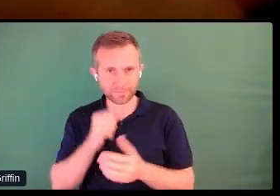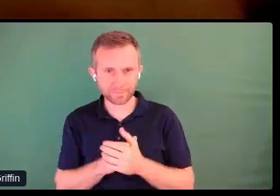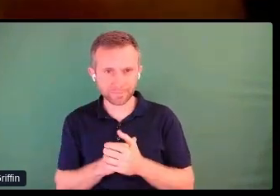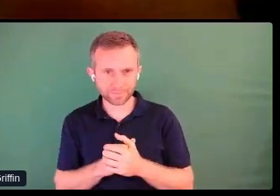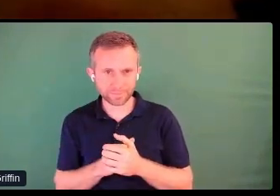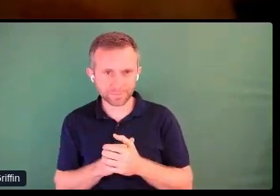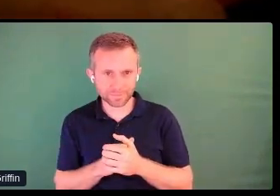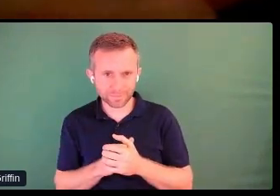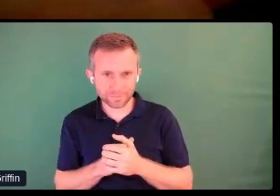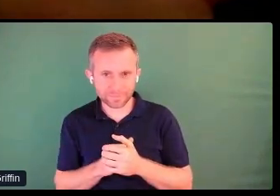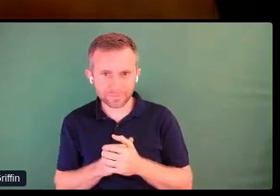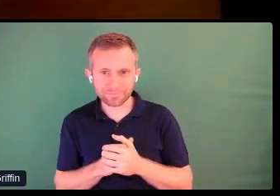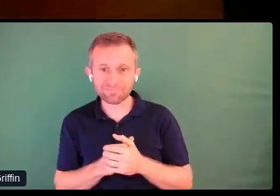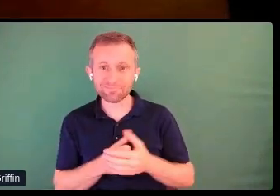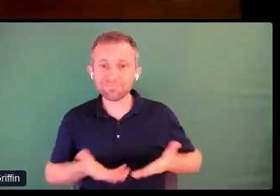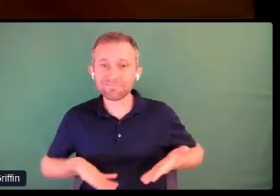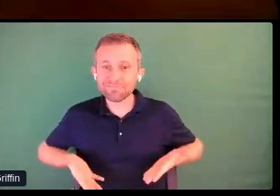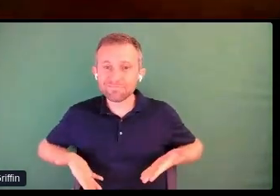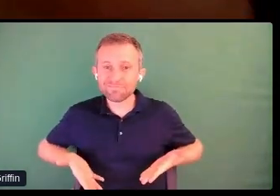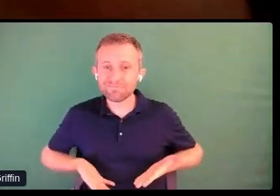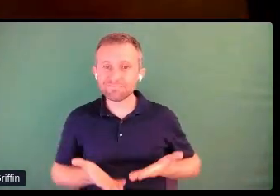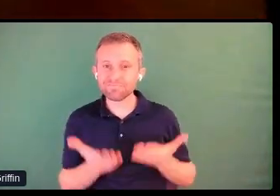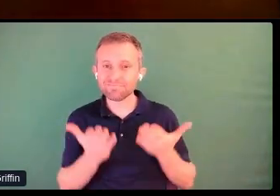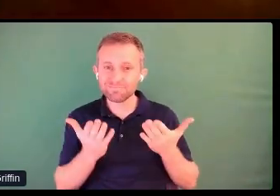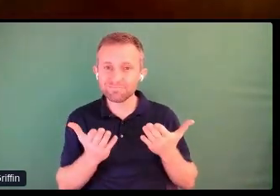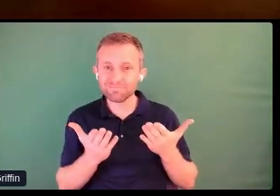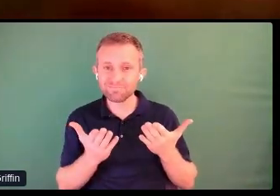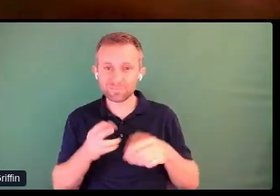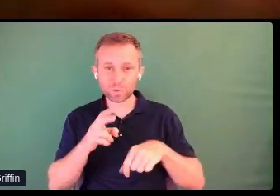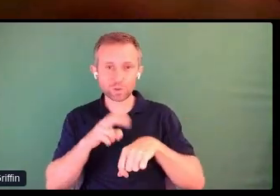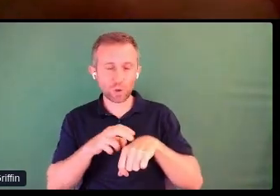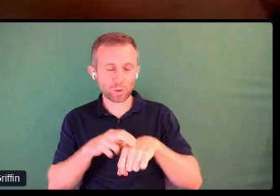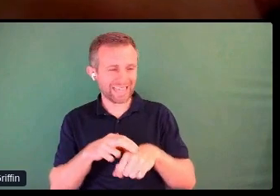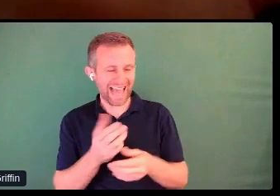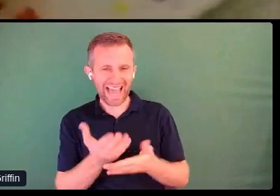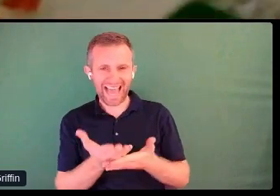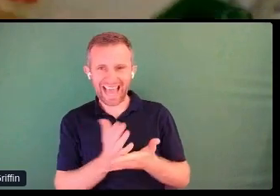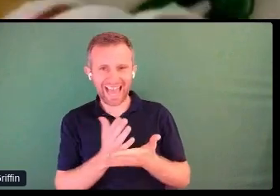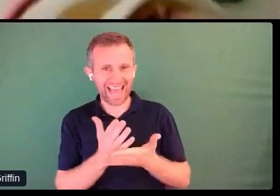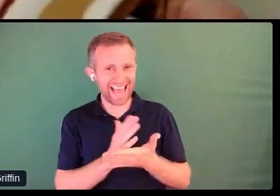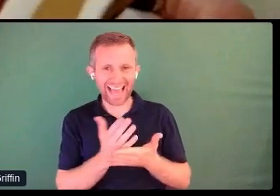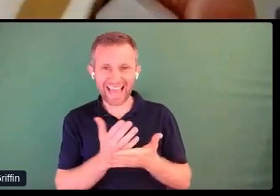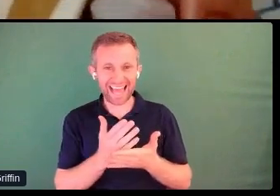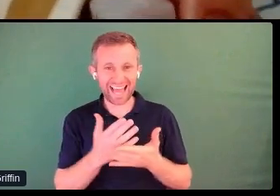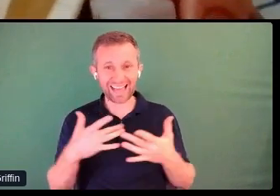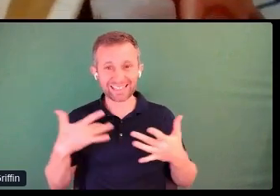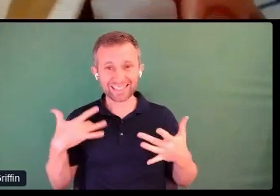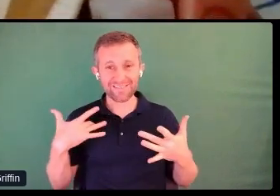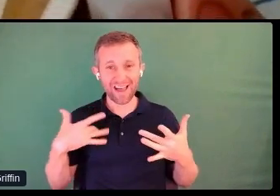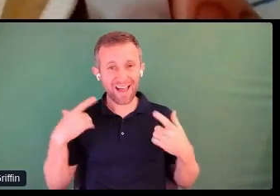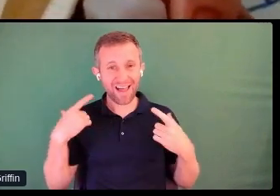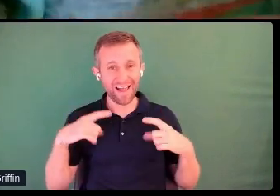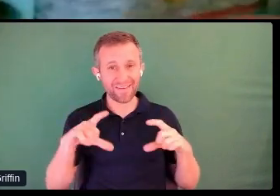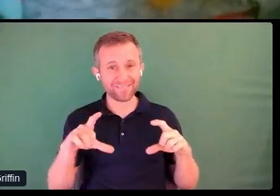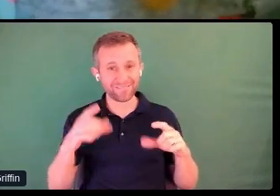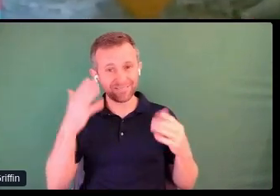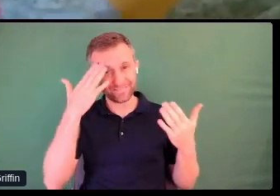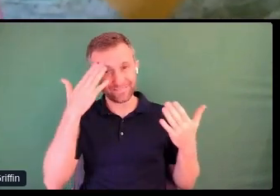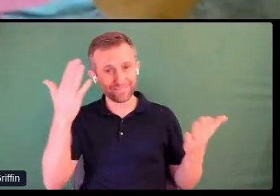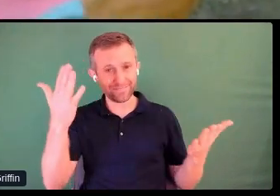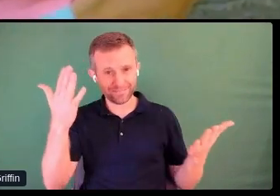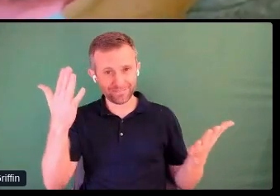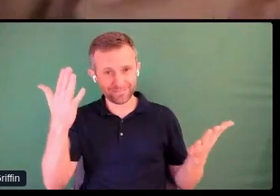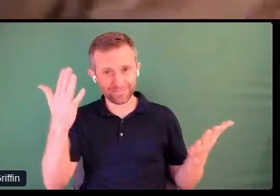When Yara was born, doctors weren't certain whether she was going to make it. But with Yara's enormous perseverance,